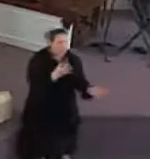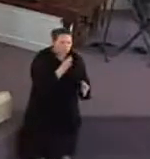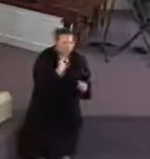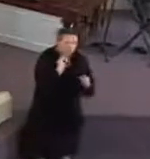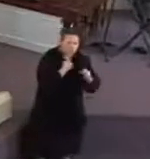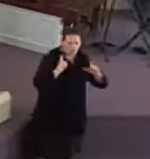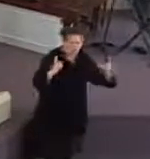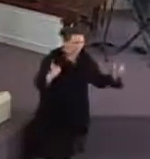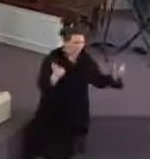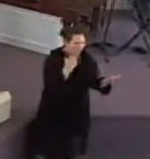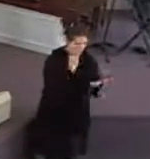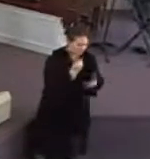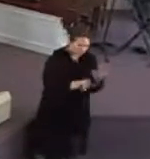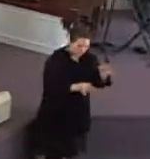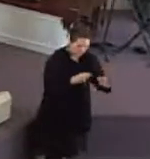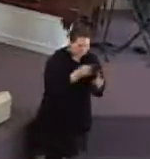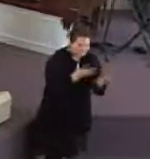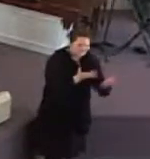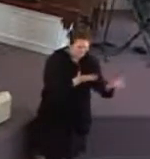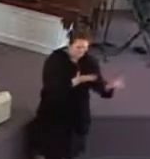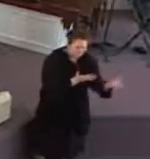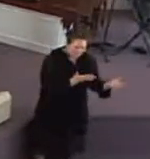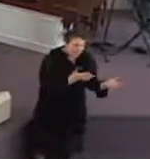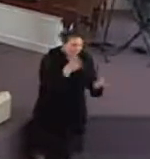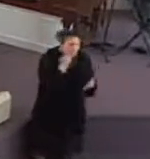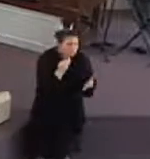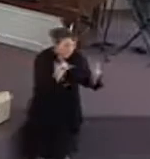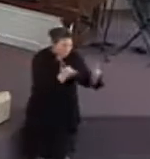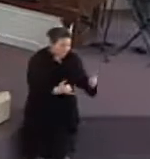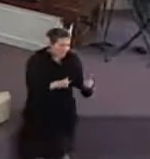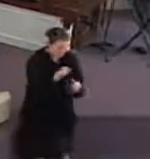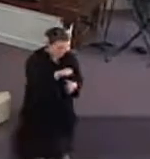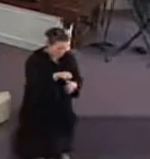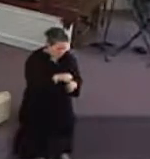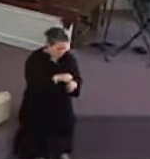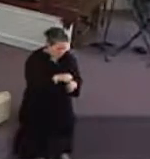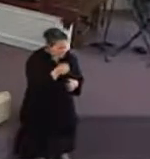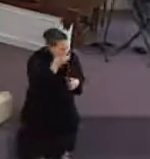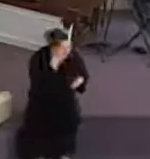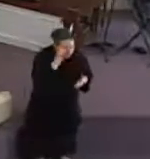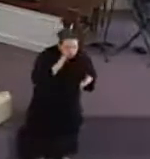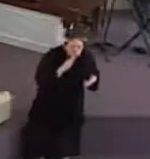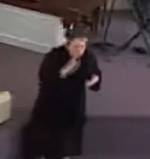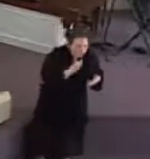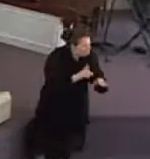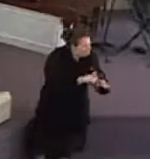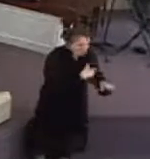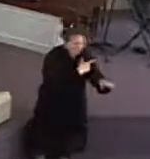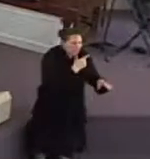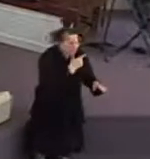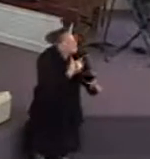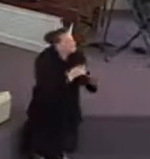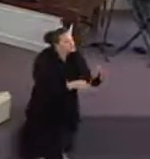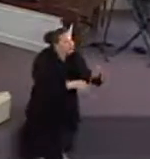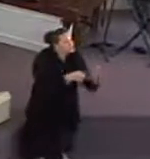delayed and are experiencing it today, I don't know how long justice will be